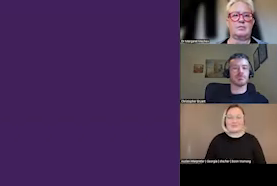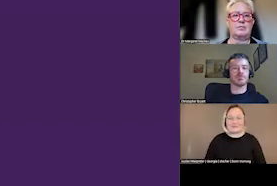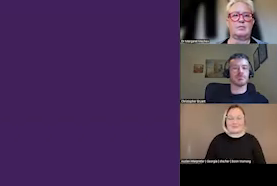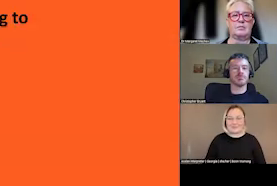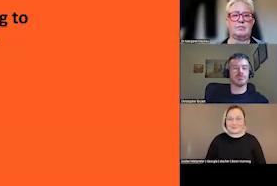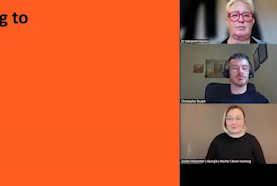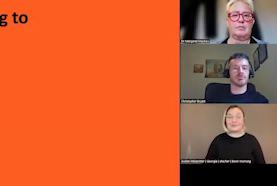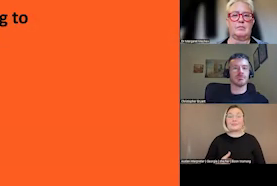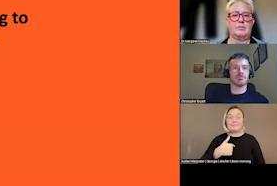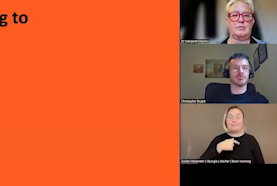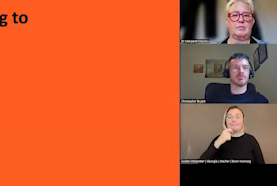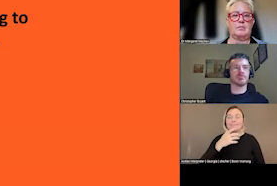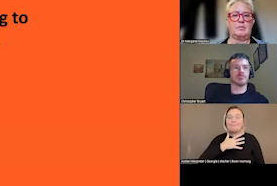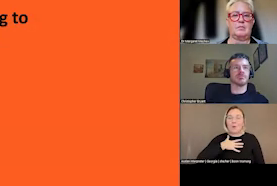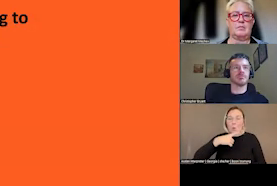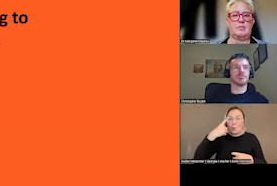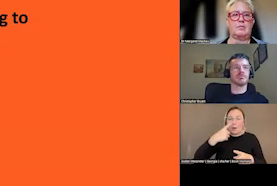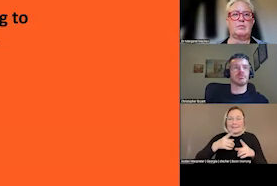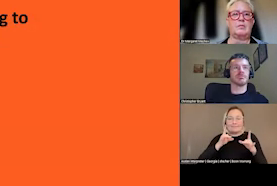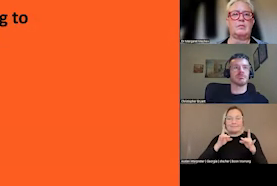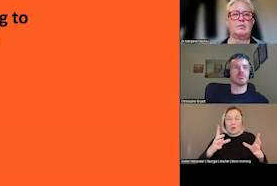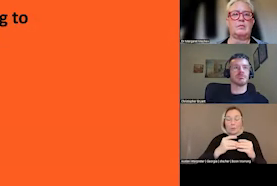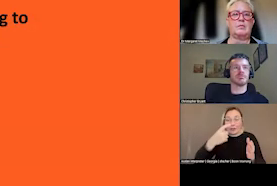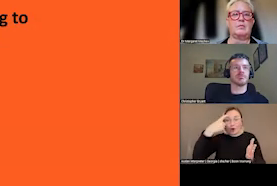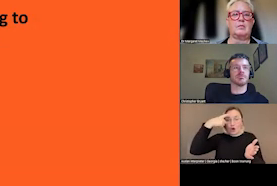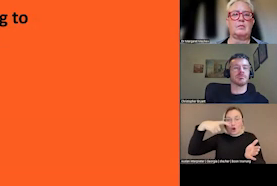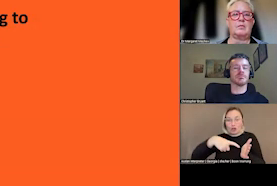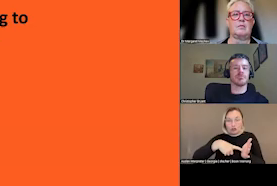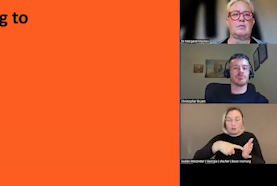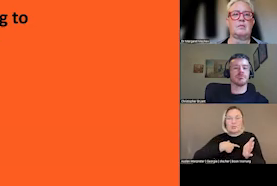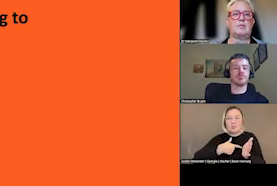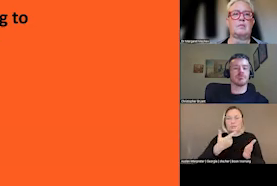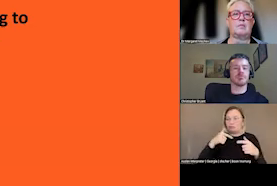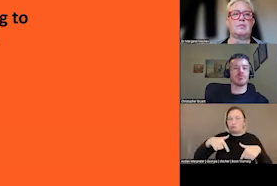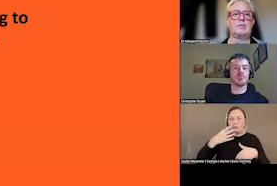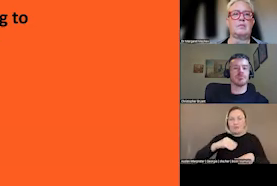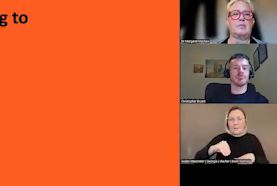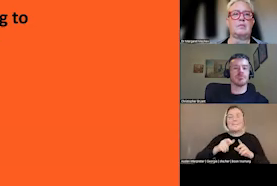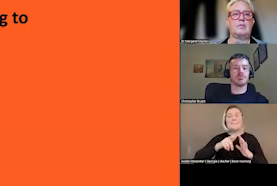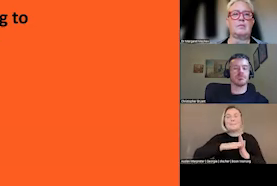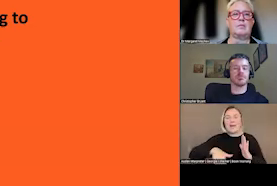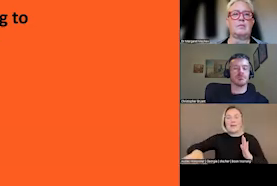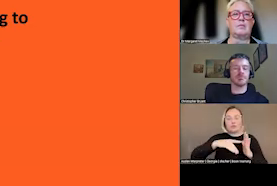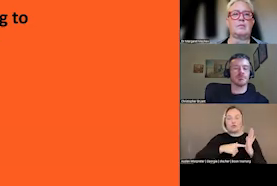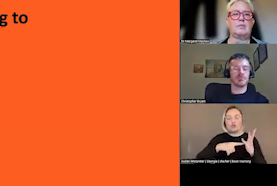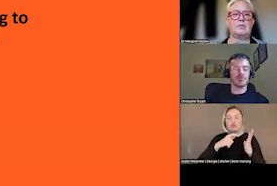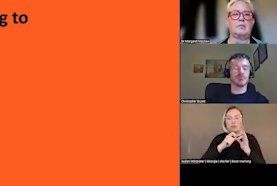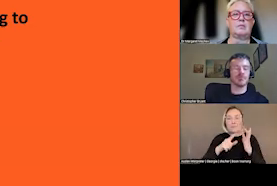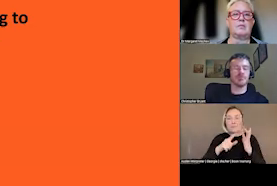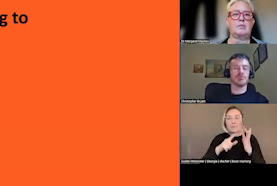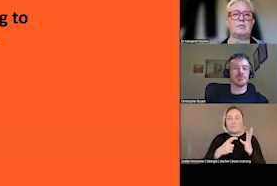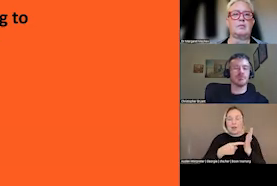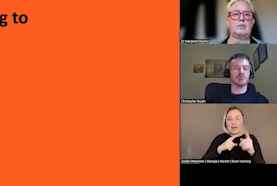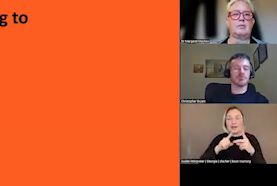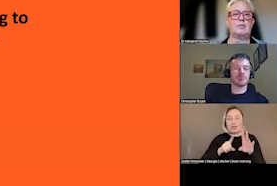I'd like to quickly begin by acknowledging that I'm dialing in from the lands of the Turrbal and Yagara peoples.